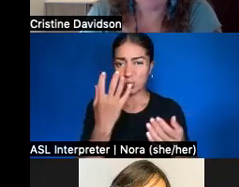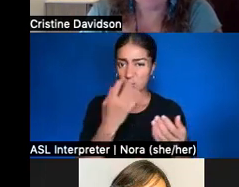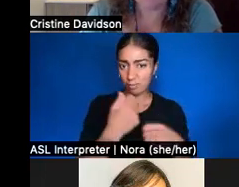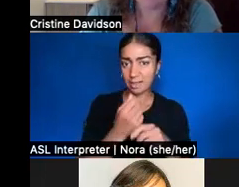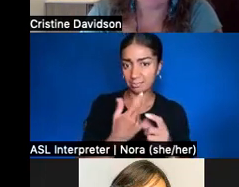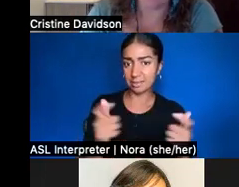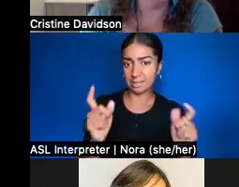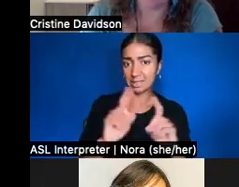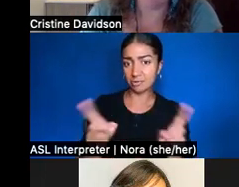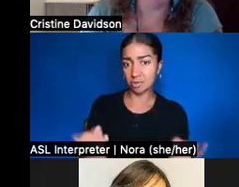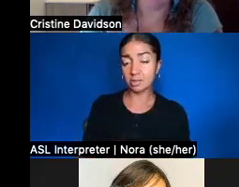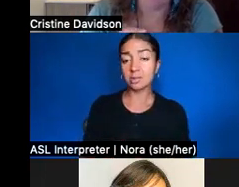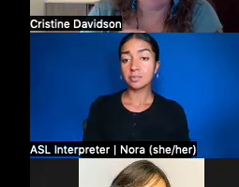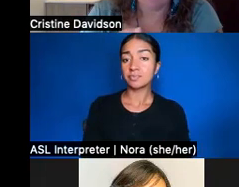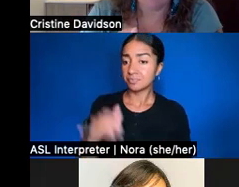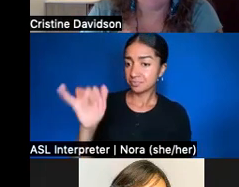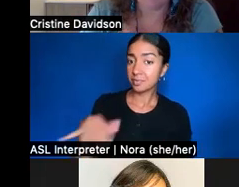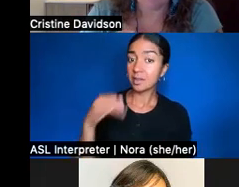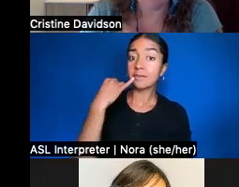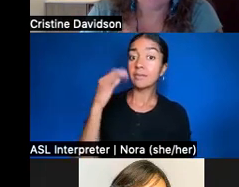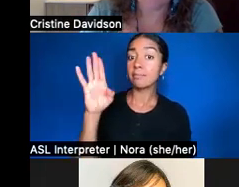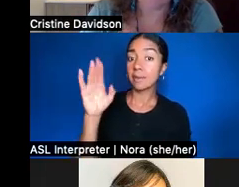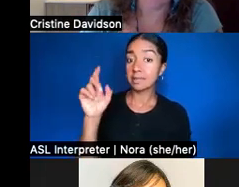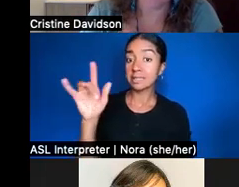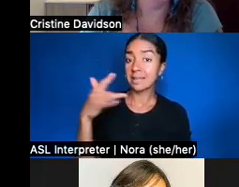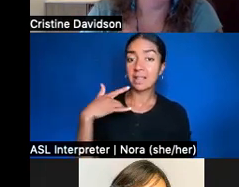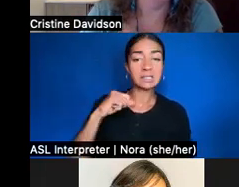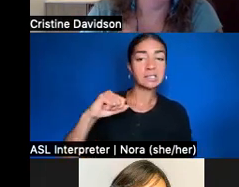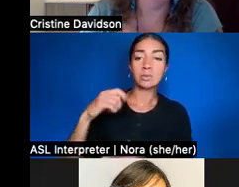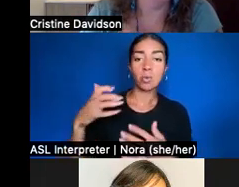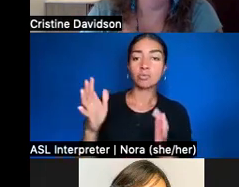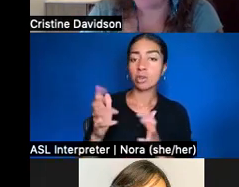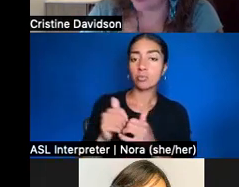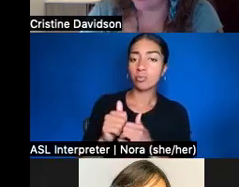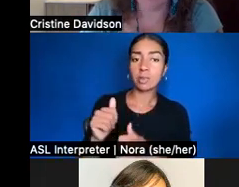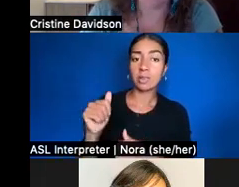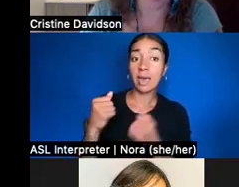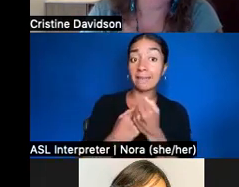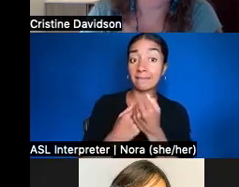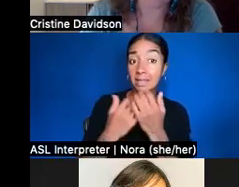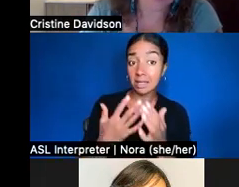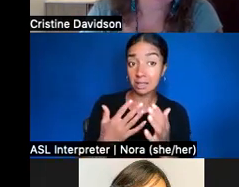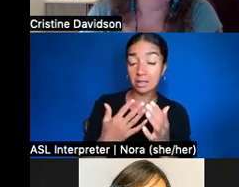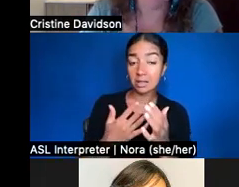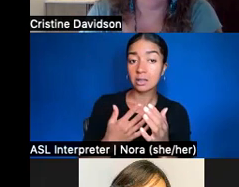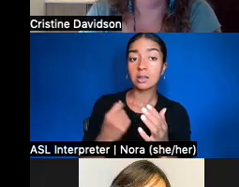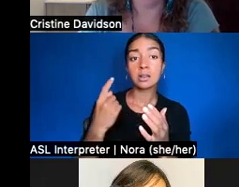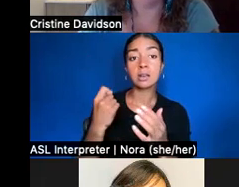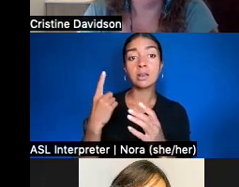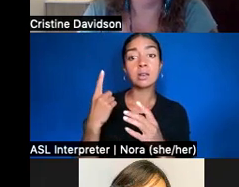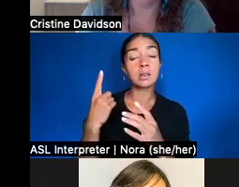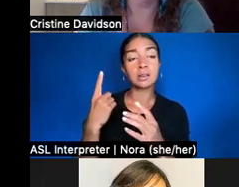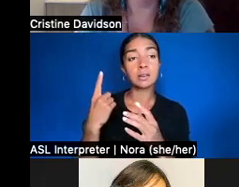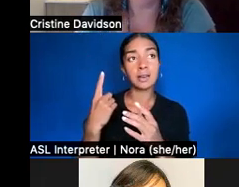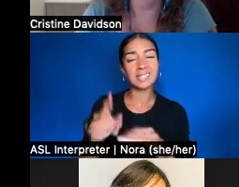Betsy is reluctant to talk to an advocate, part of it is like, you don't want to show up all in advocate mode,